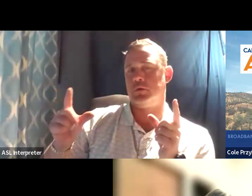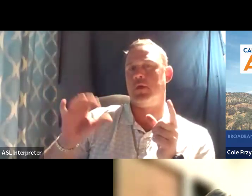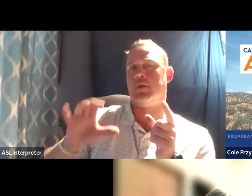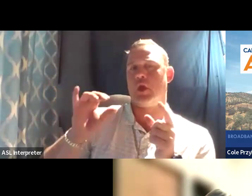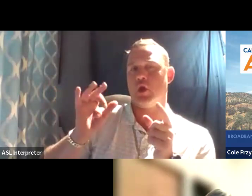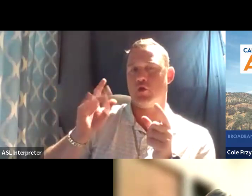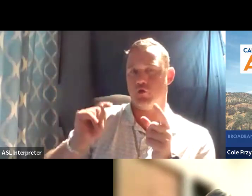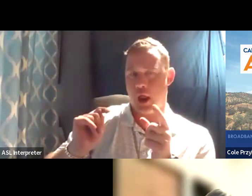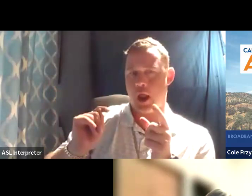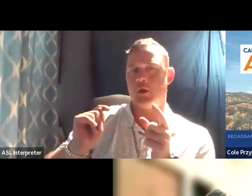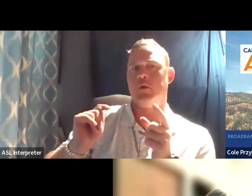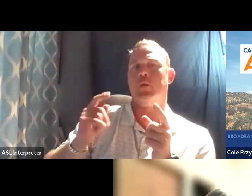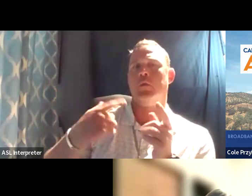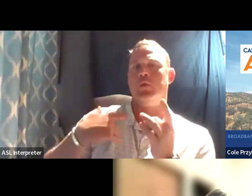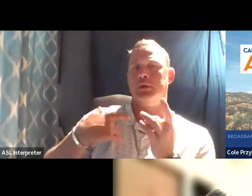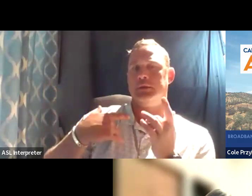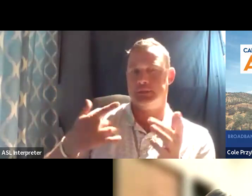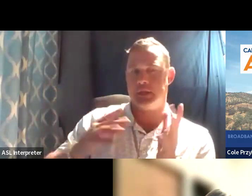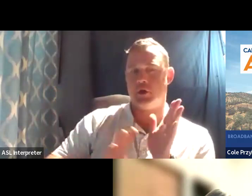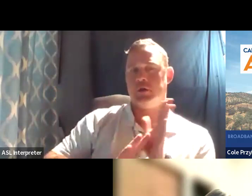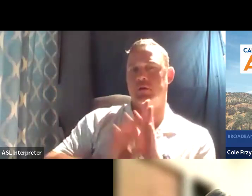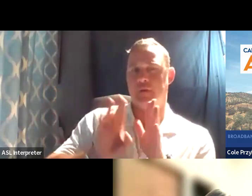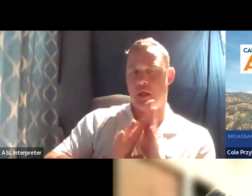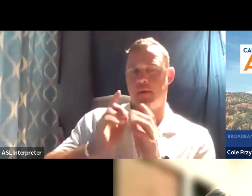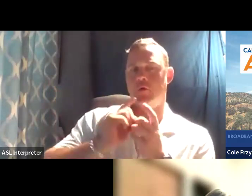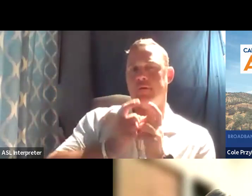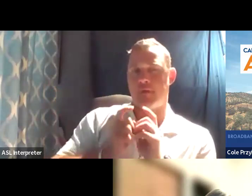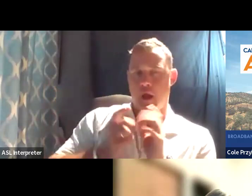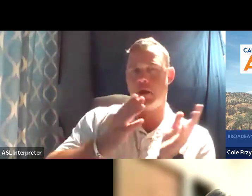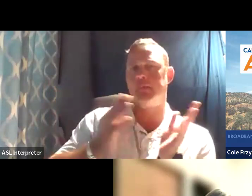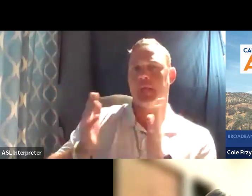would consider developing or refining a plan